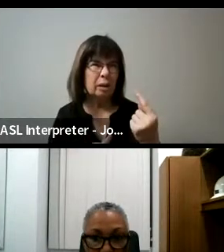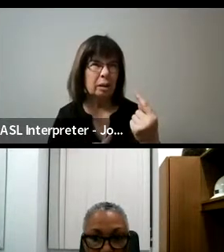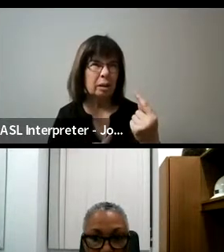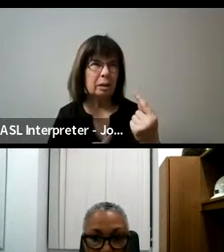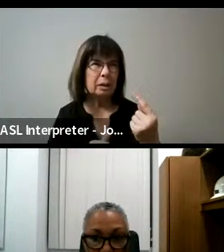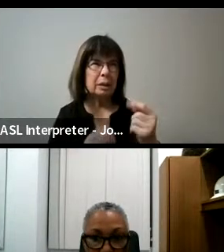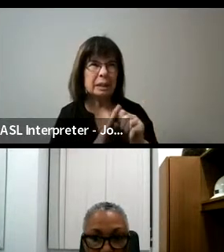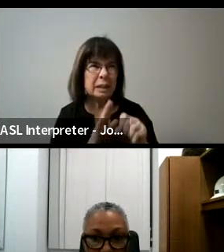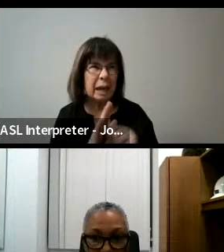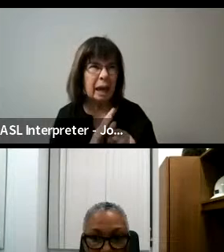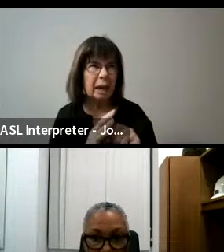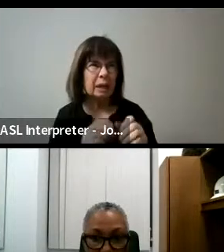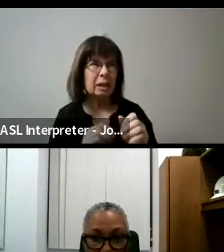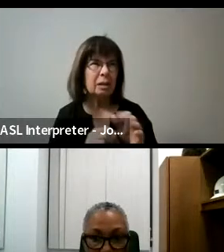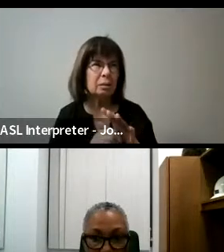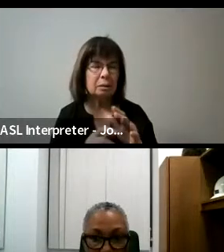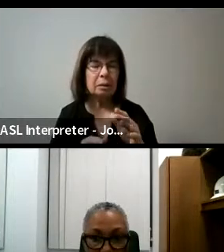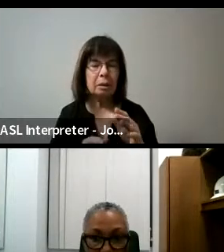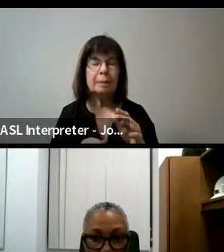So